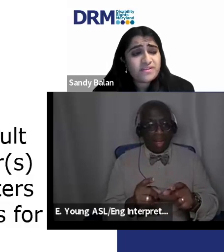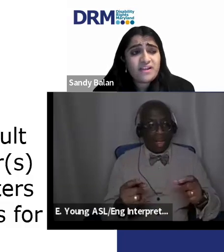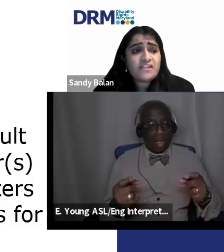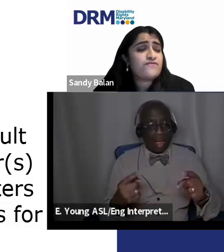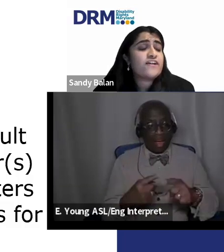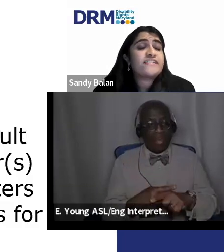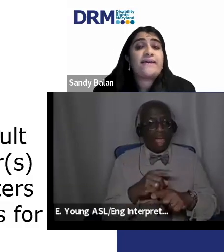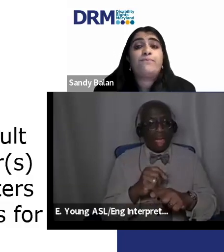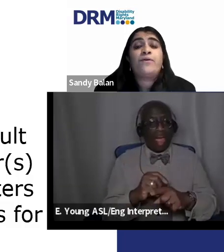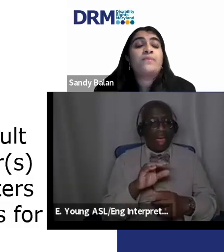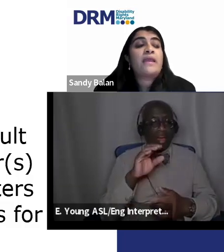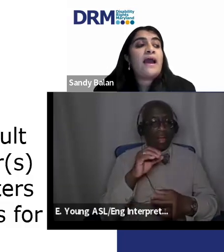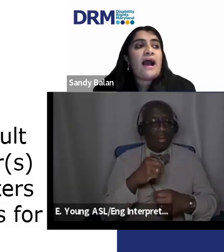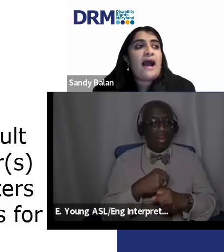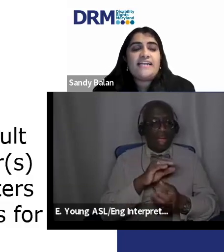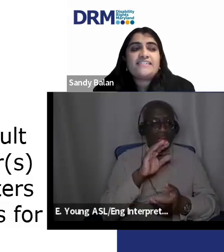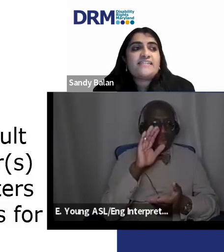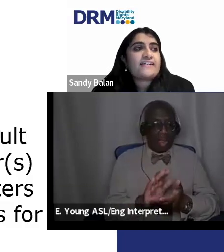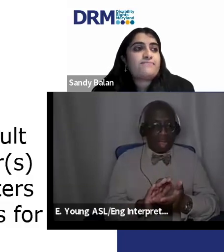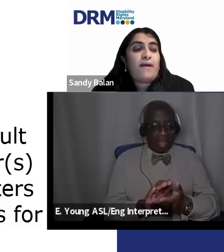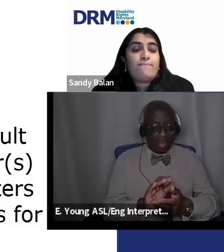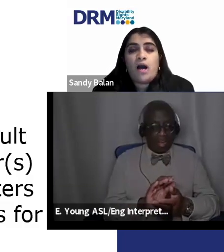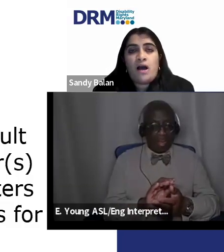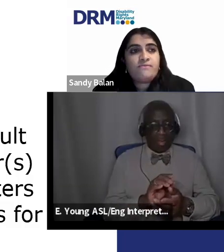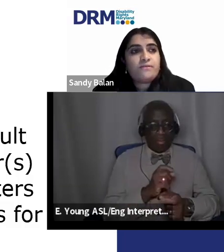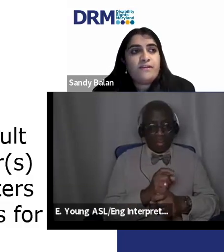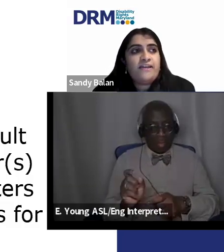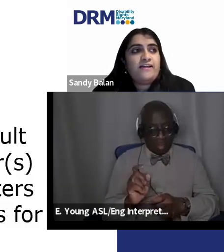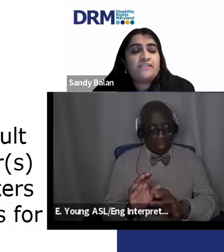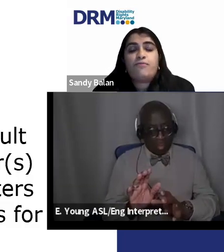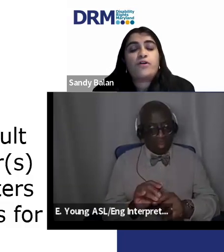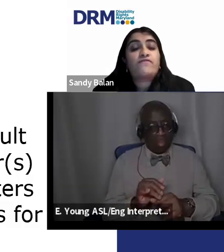supporter. So for example, I select my